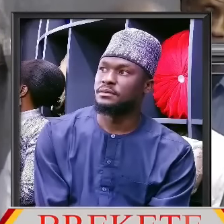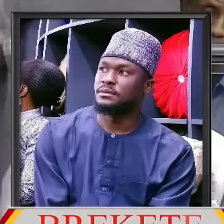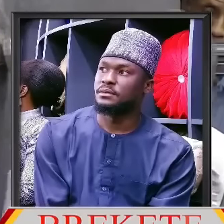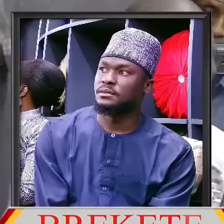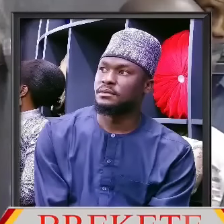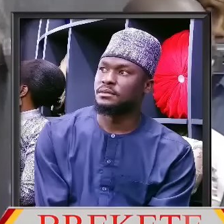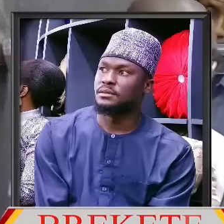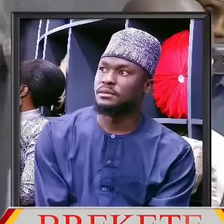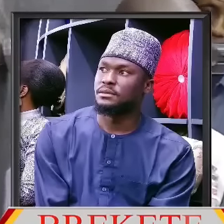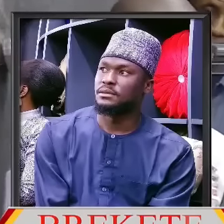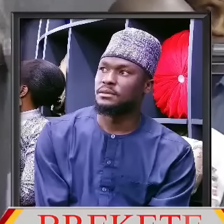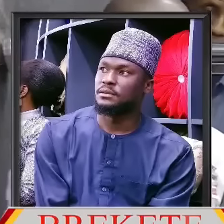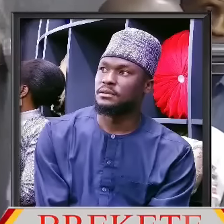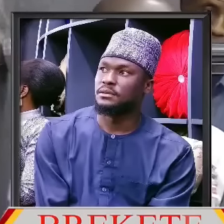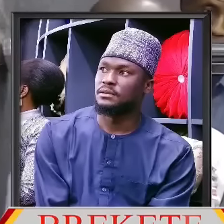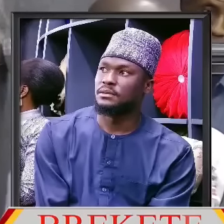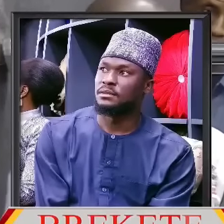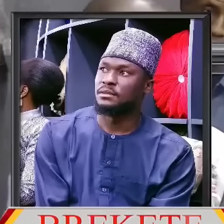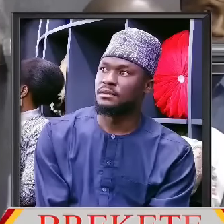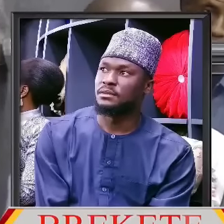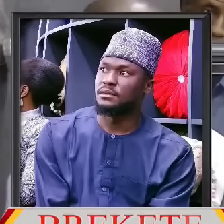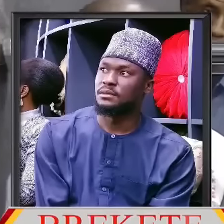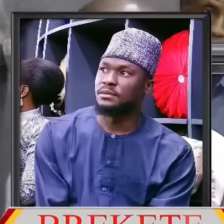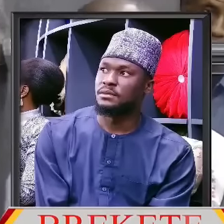I didn't hear you. No, I didn't ask you.